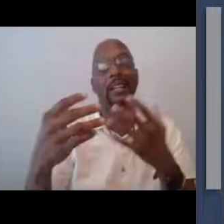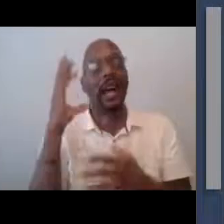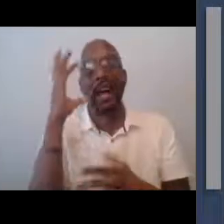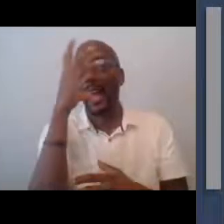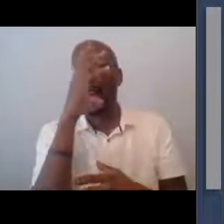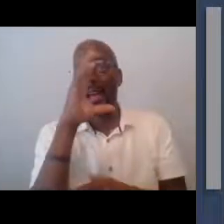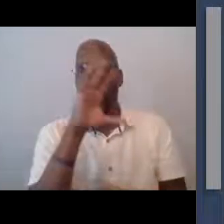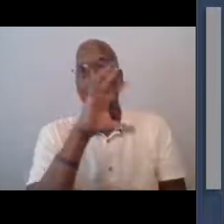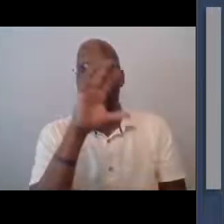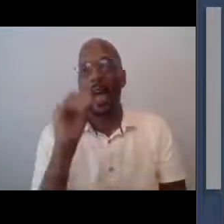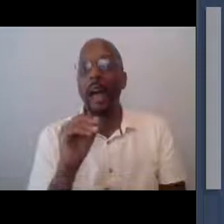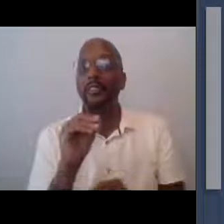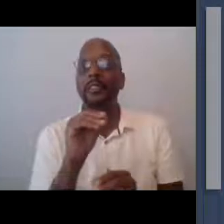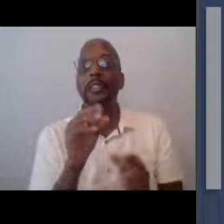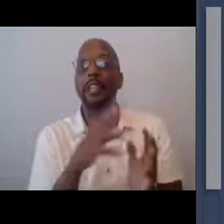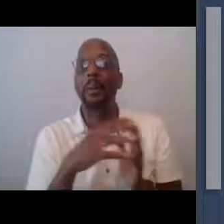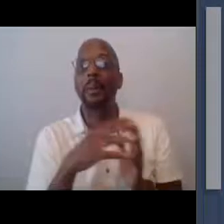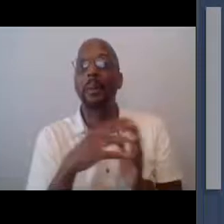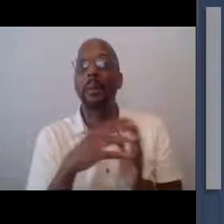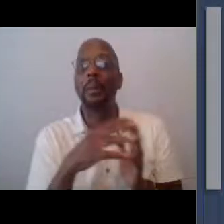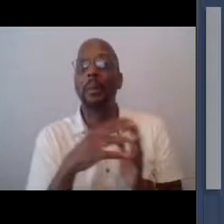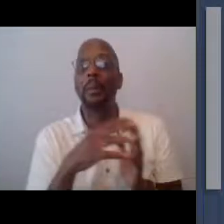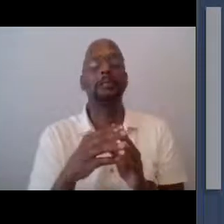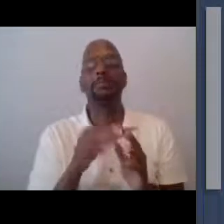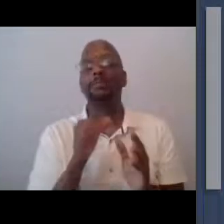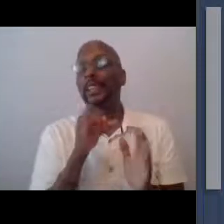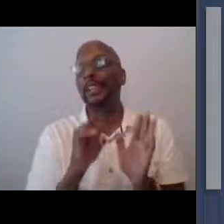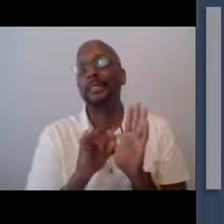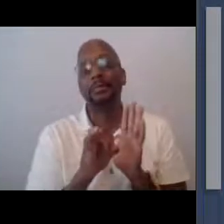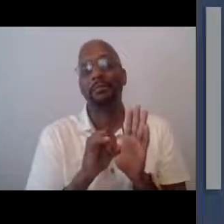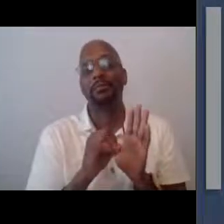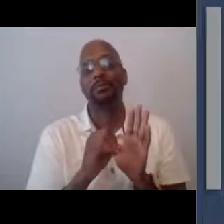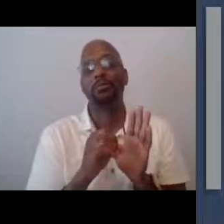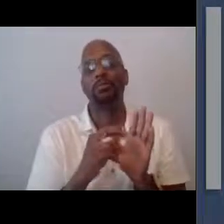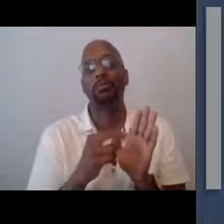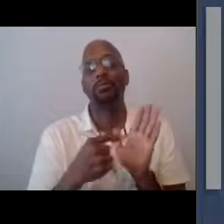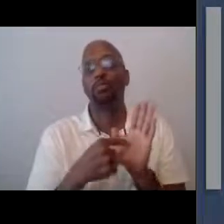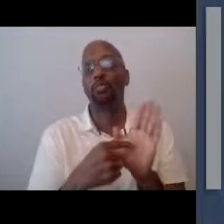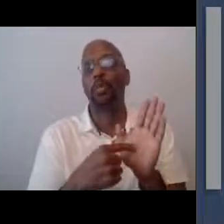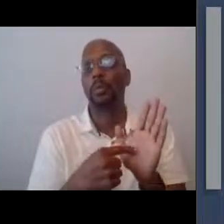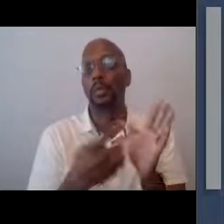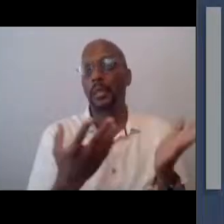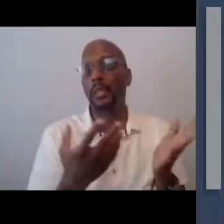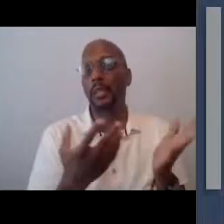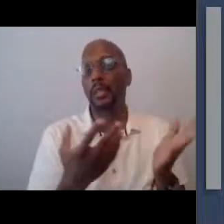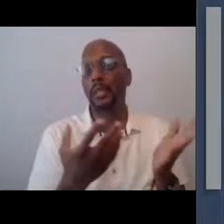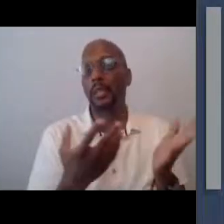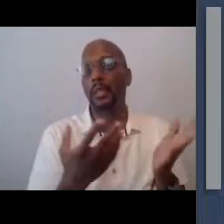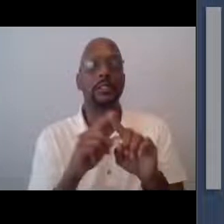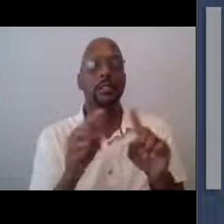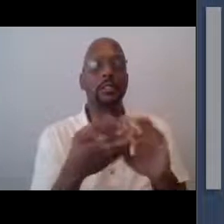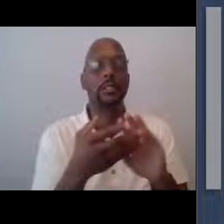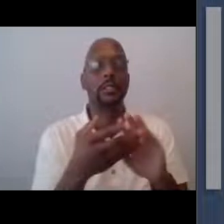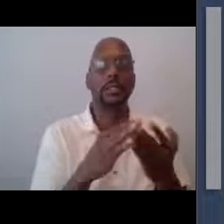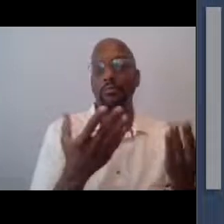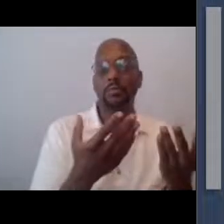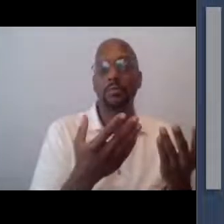community is underrepresented in some areas. We got to build that denominator of businesses out there so that we can get a